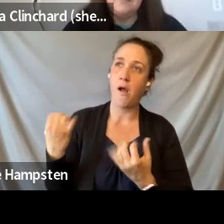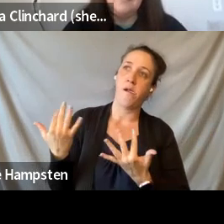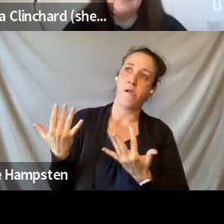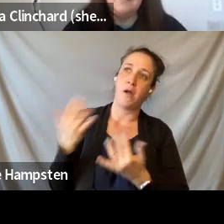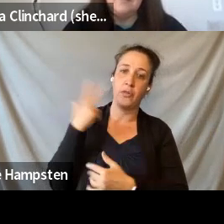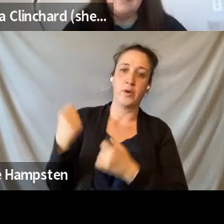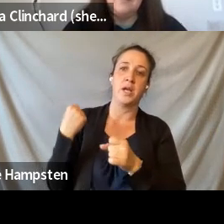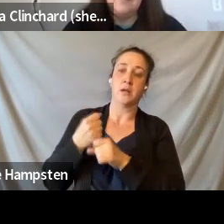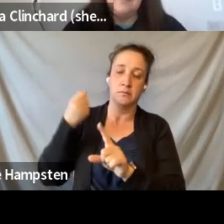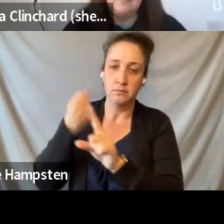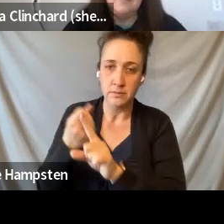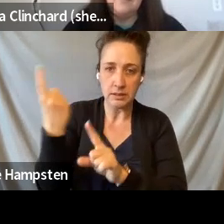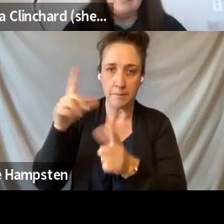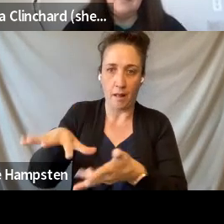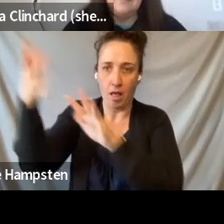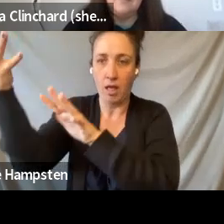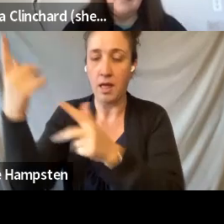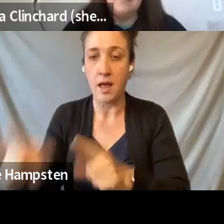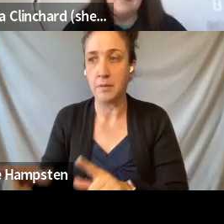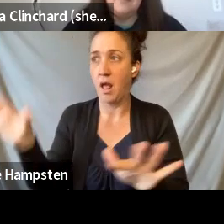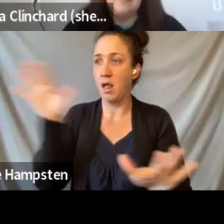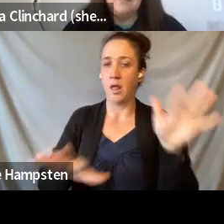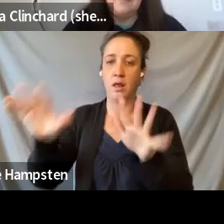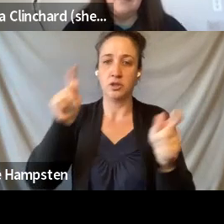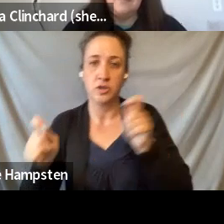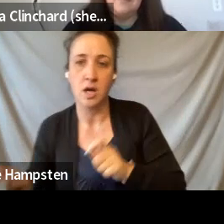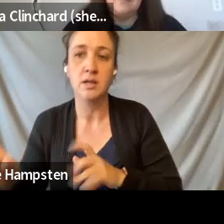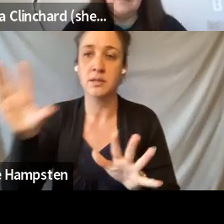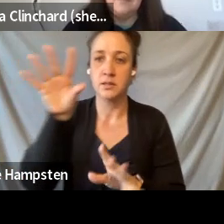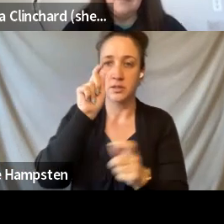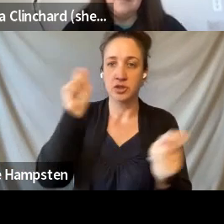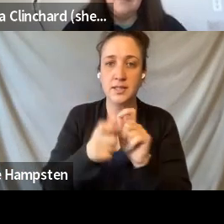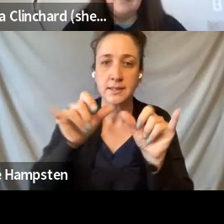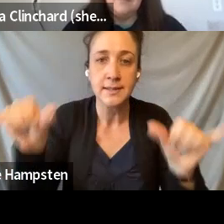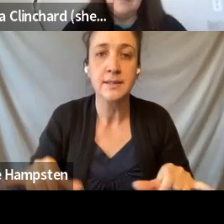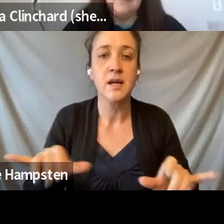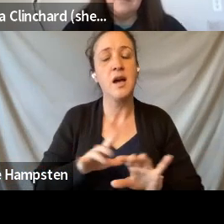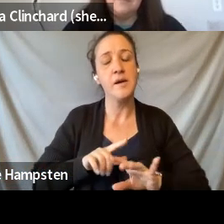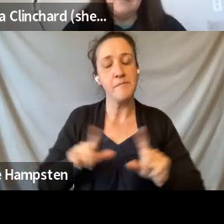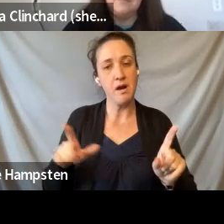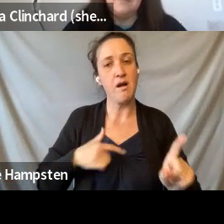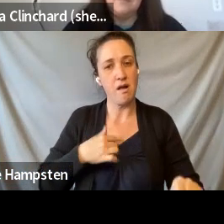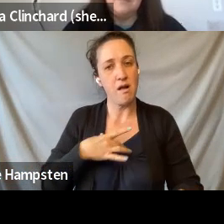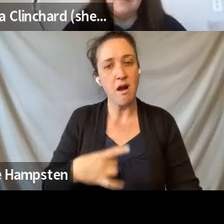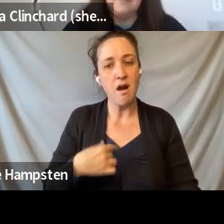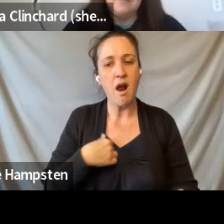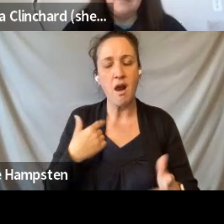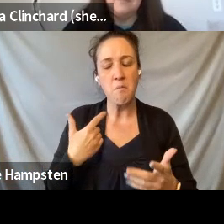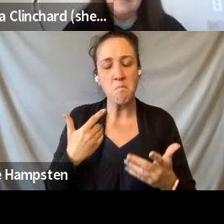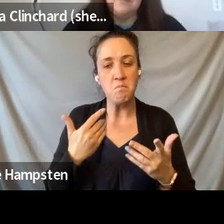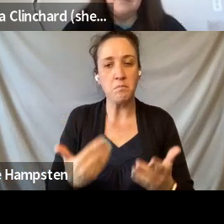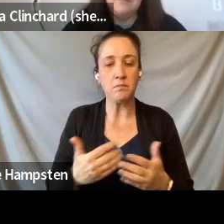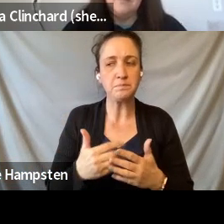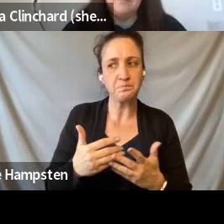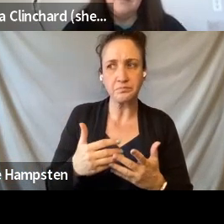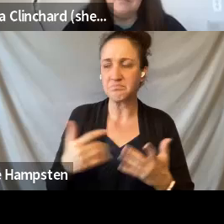to try to adjust or make changes to systems. But I think I like, you know, I go with the same